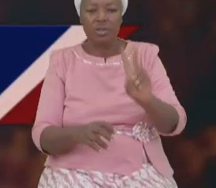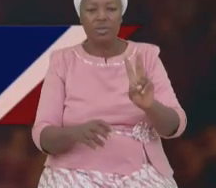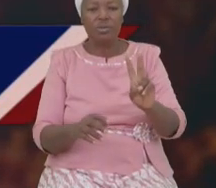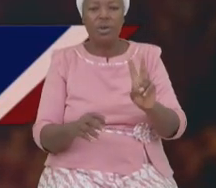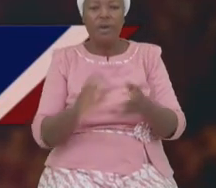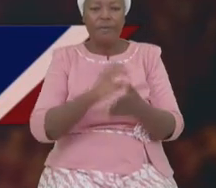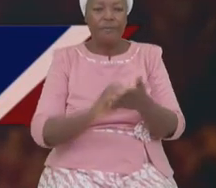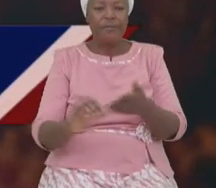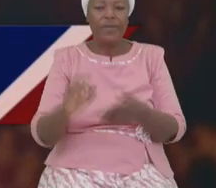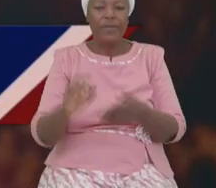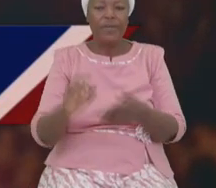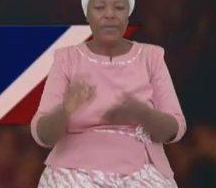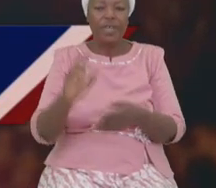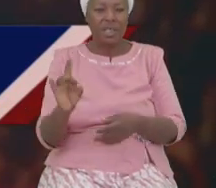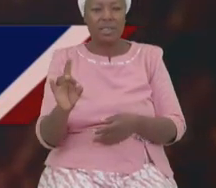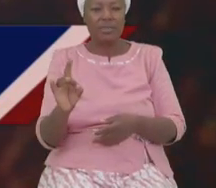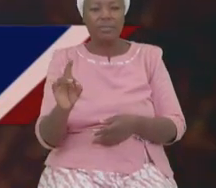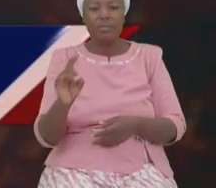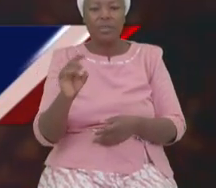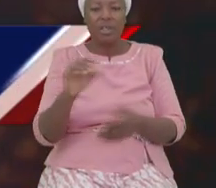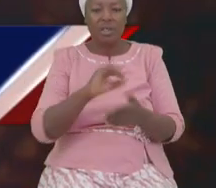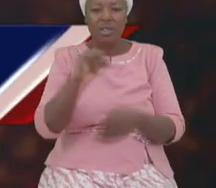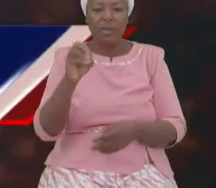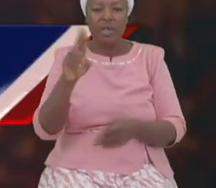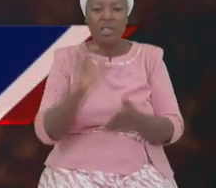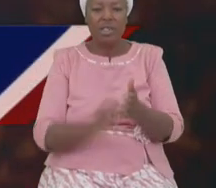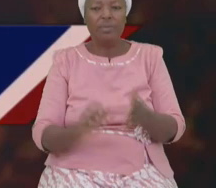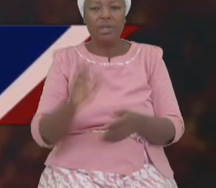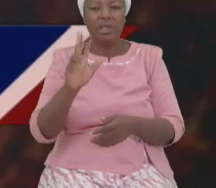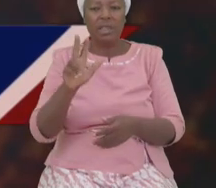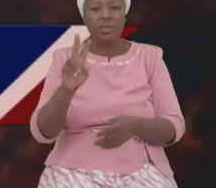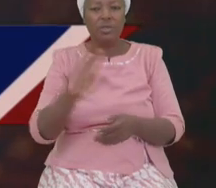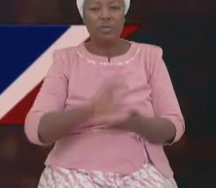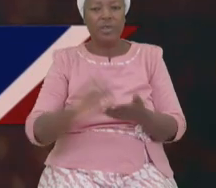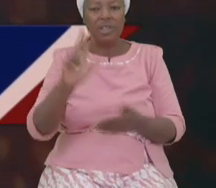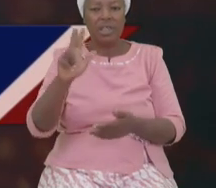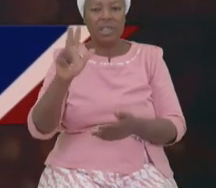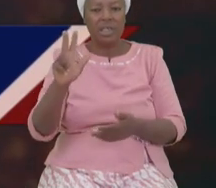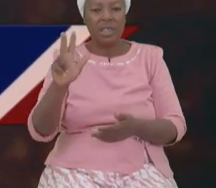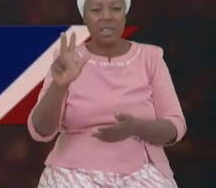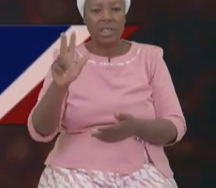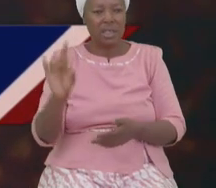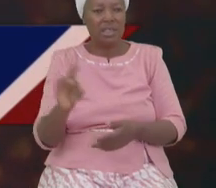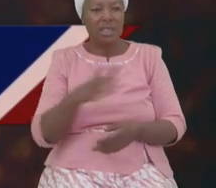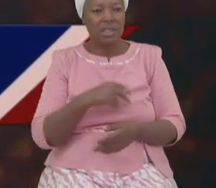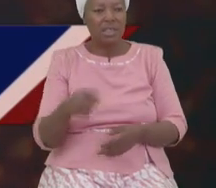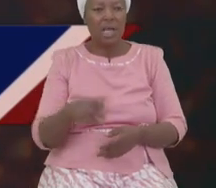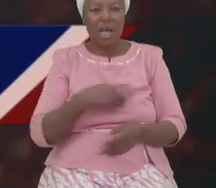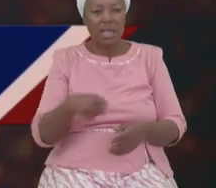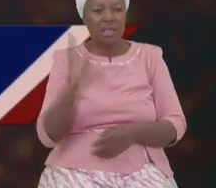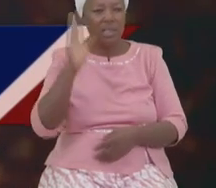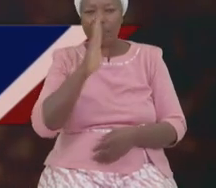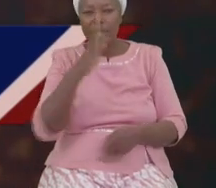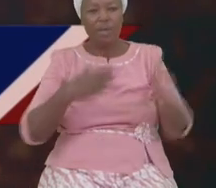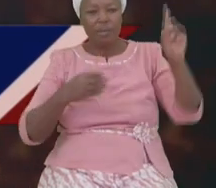at verse 38. In Jeremiah chapter 32, verse 38, it says, and they shall be my people, and